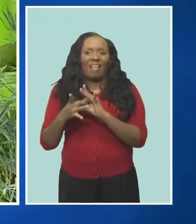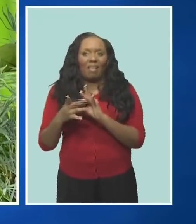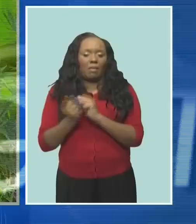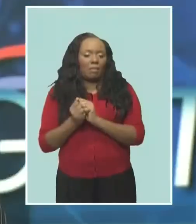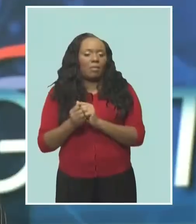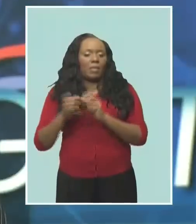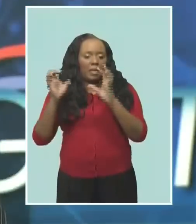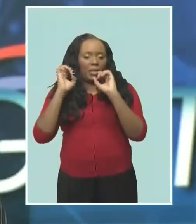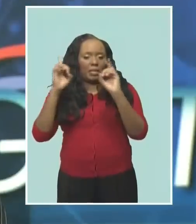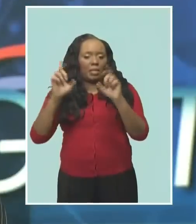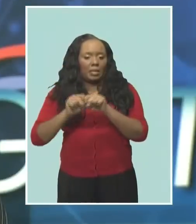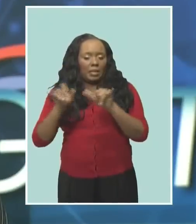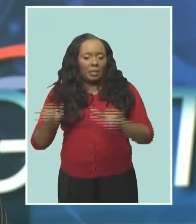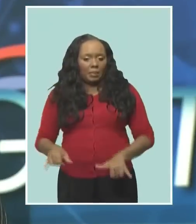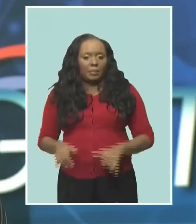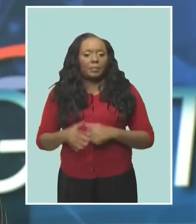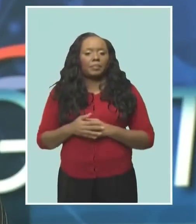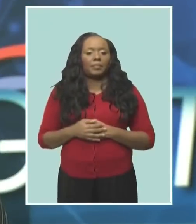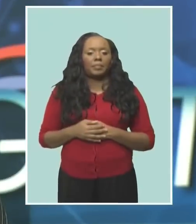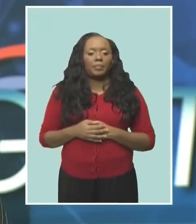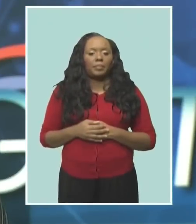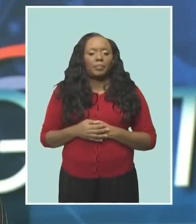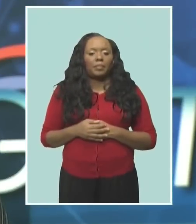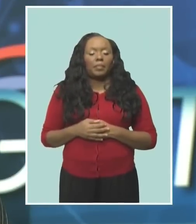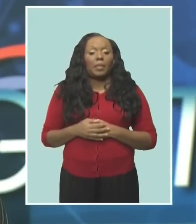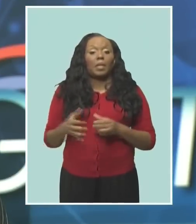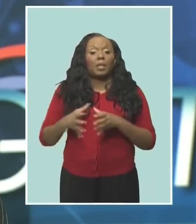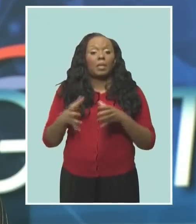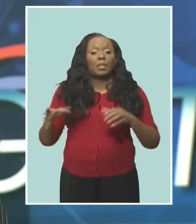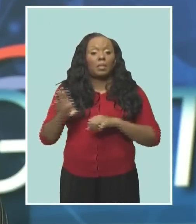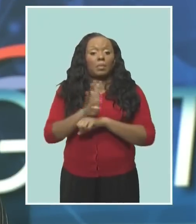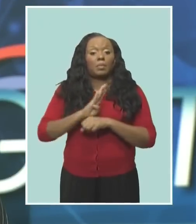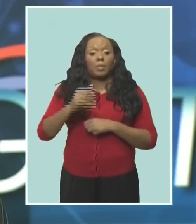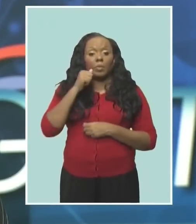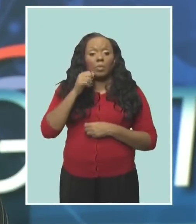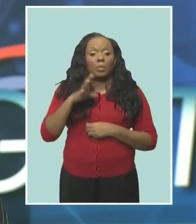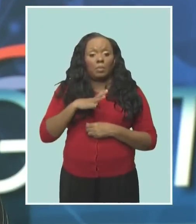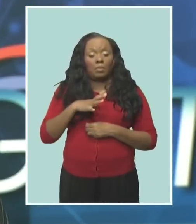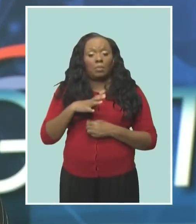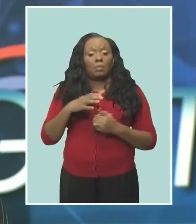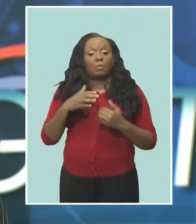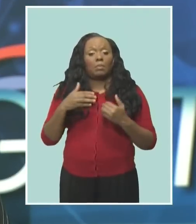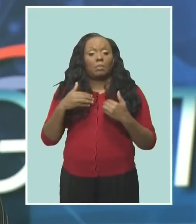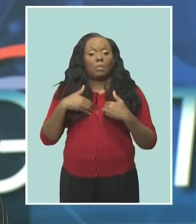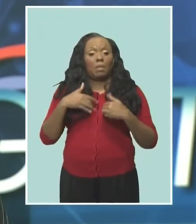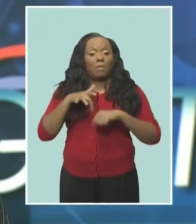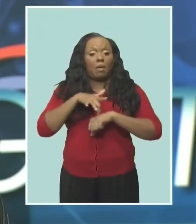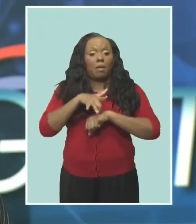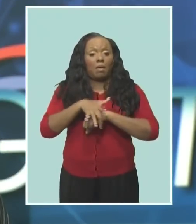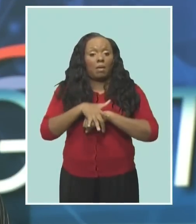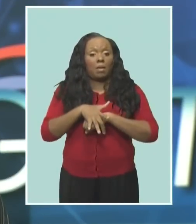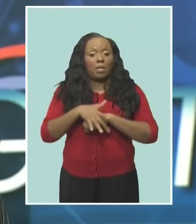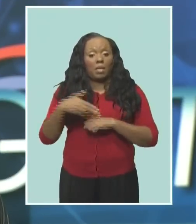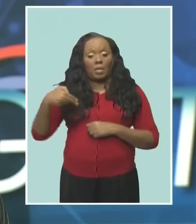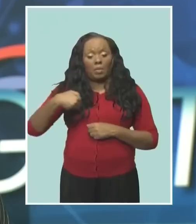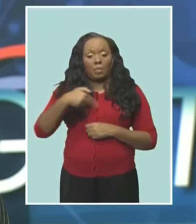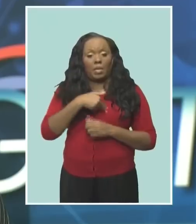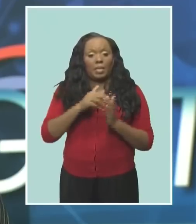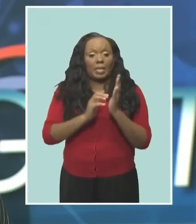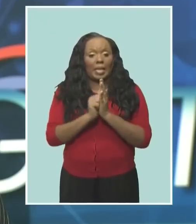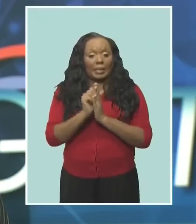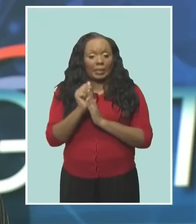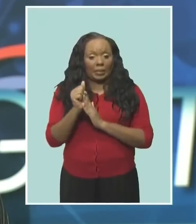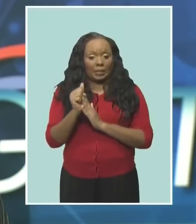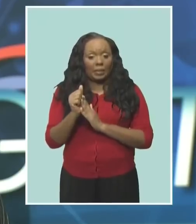system. An increasing number of Barbadian women are being diagnosed with early-stage breast cancer. Word of this is coming